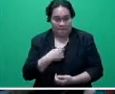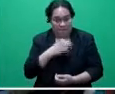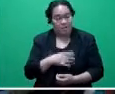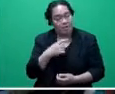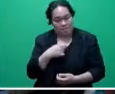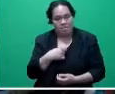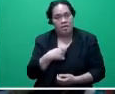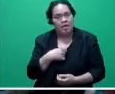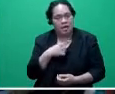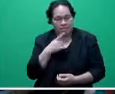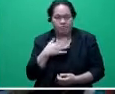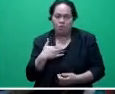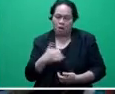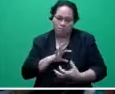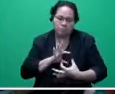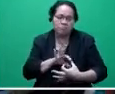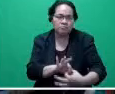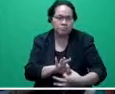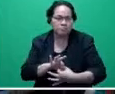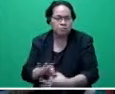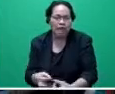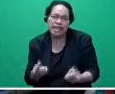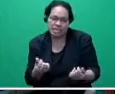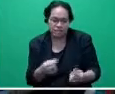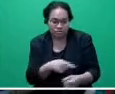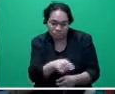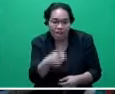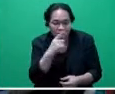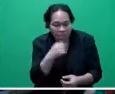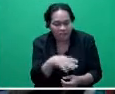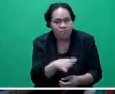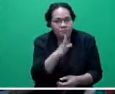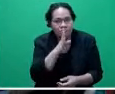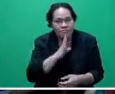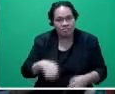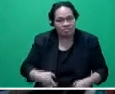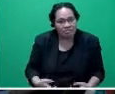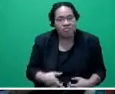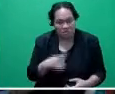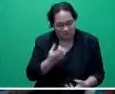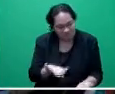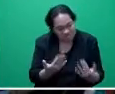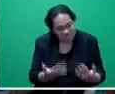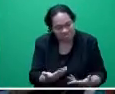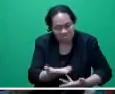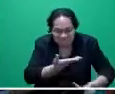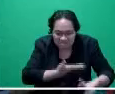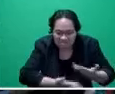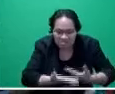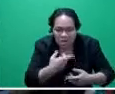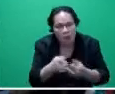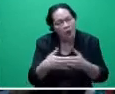along with ordinary citizens very easily, so that they can confide with grudges and grievances, as well as their interest and aspiration